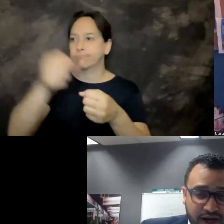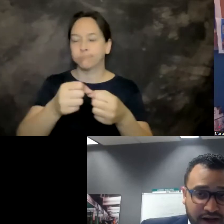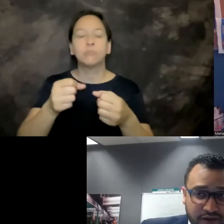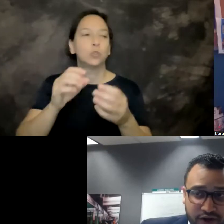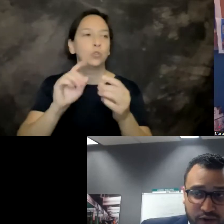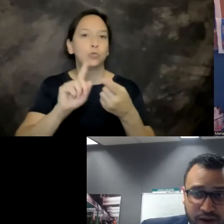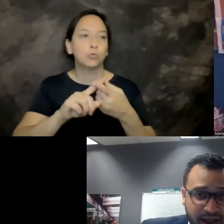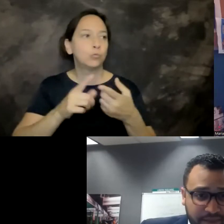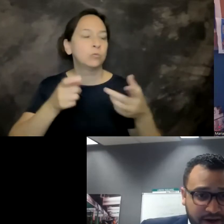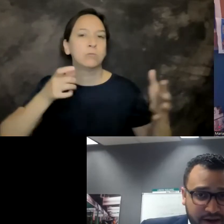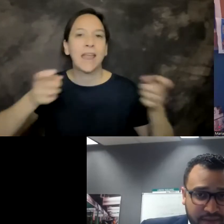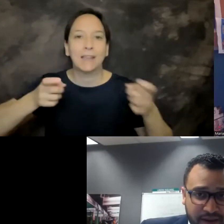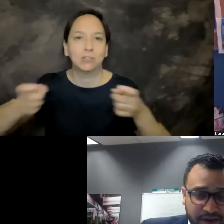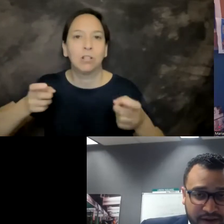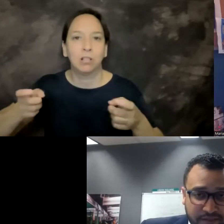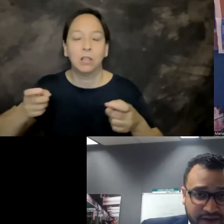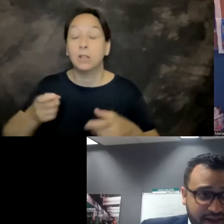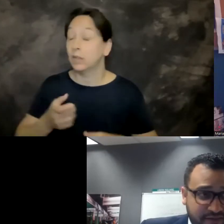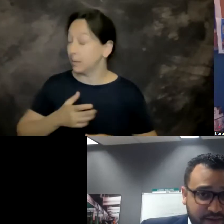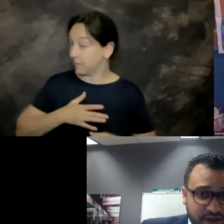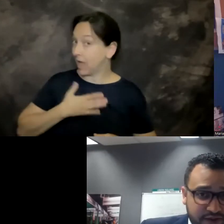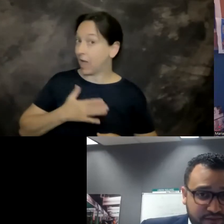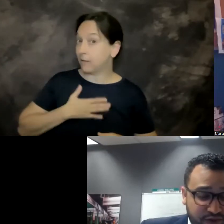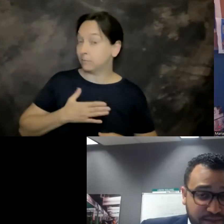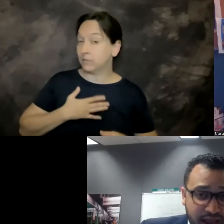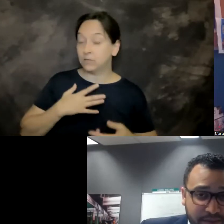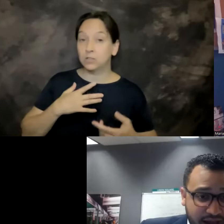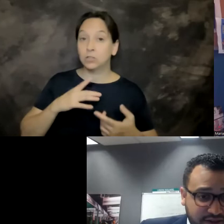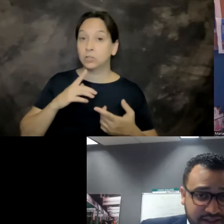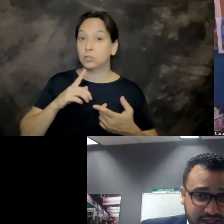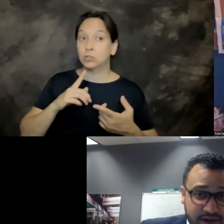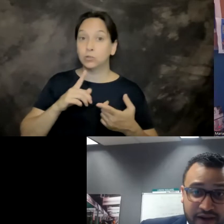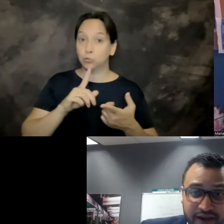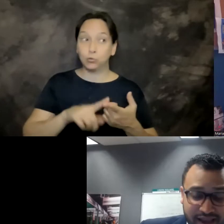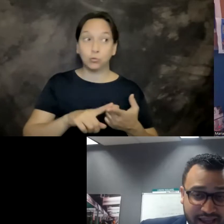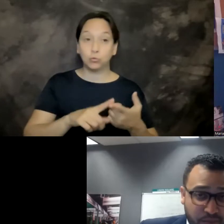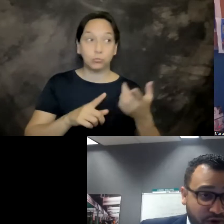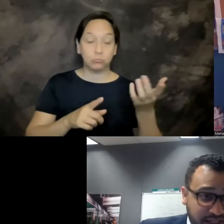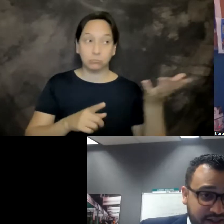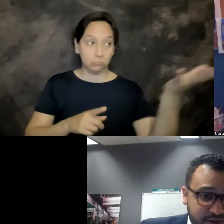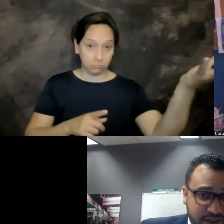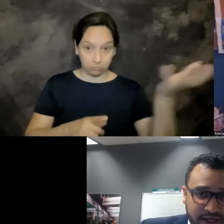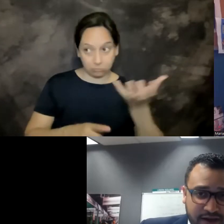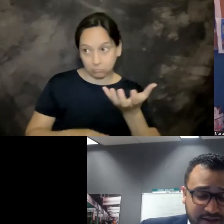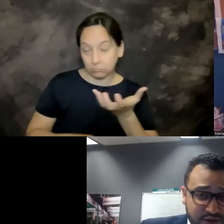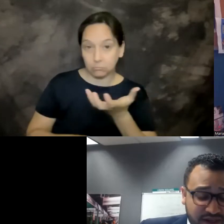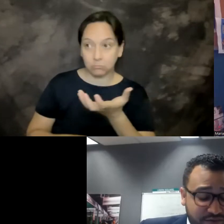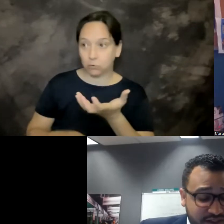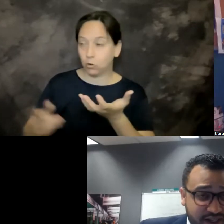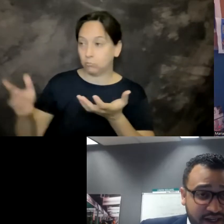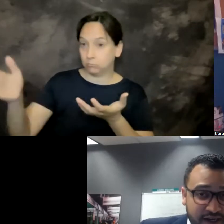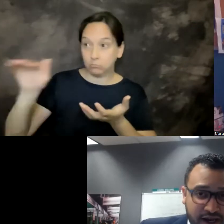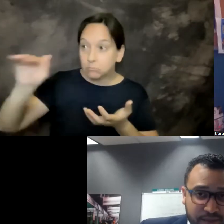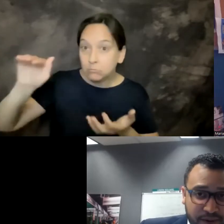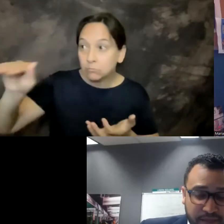So you know, I'm happy to take some of this feedback back to the team and get more details and some